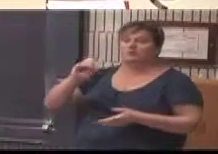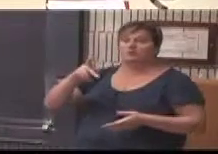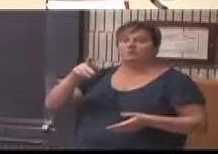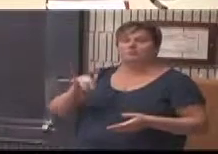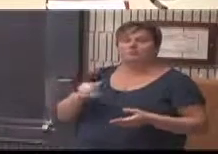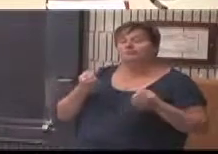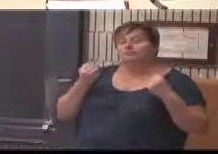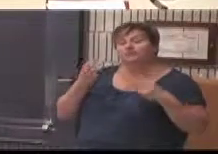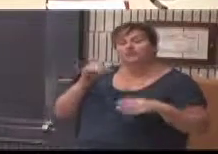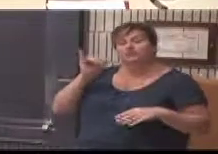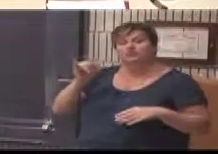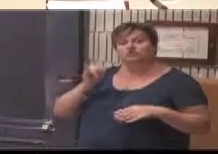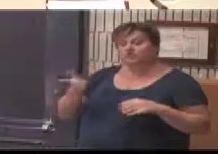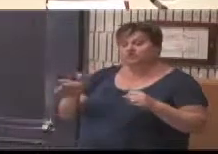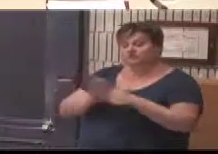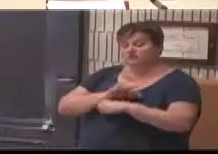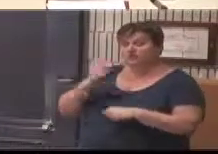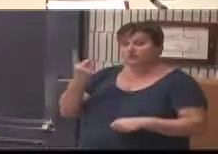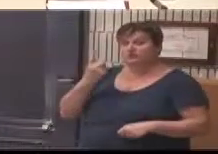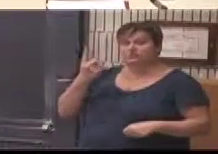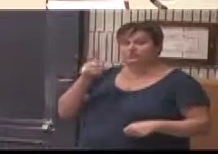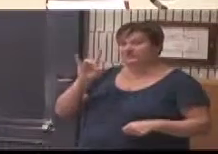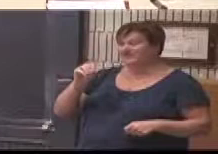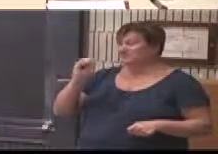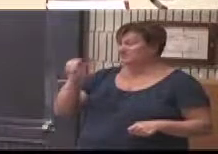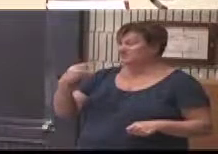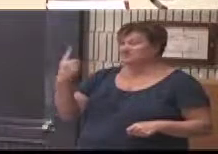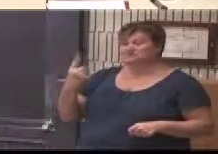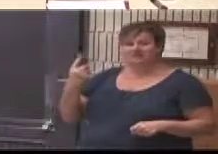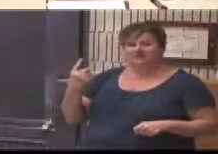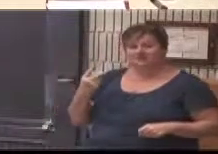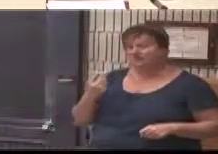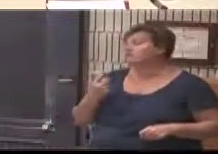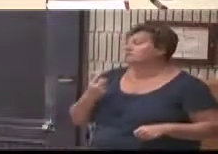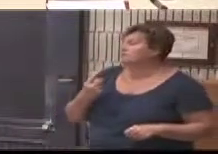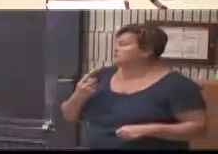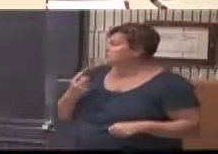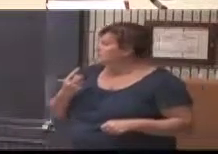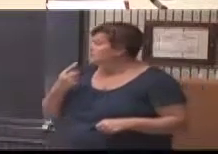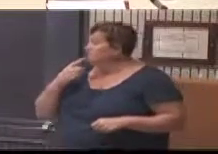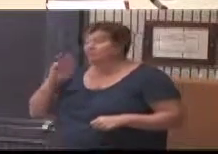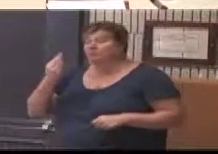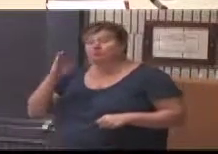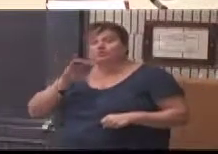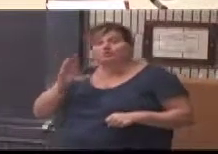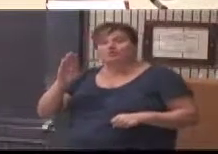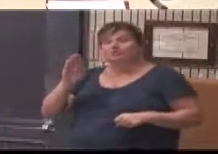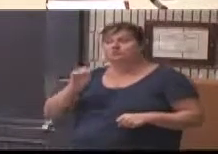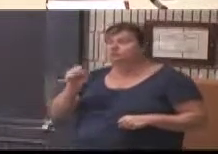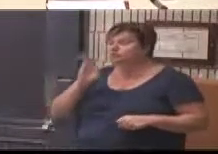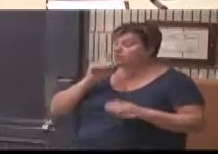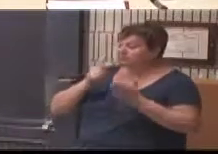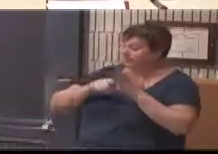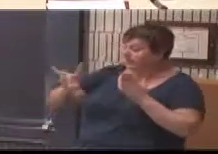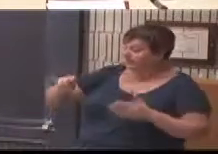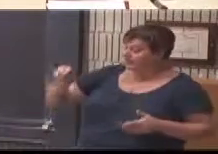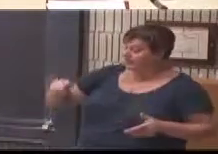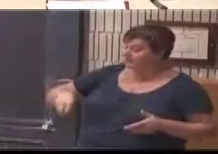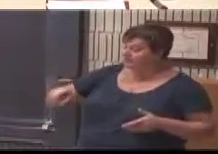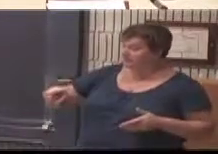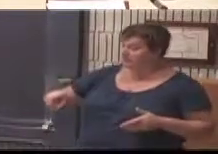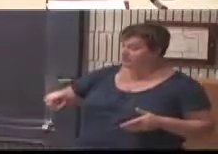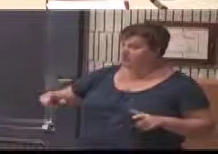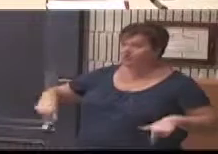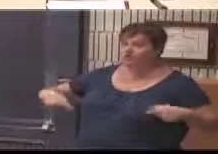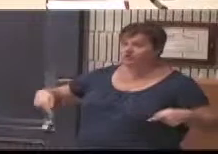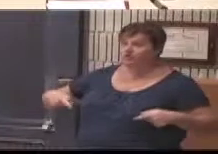Many insurances only cover 80% of something. So you can say, oh, Blue Cross Blue Shield will pay 80% of your power